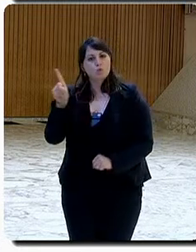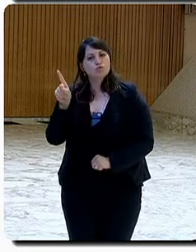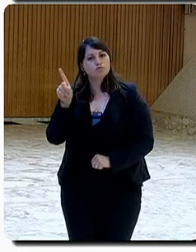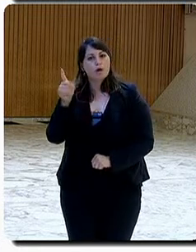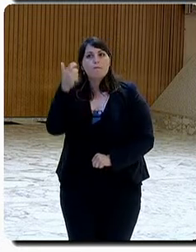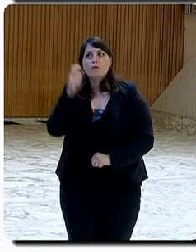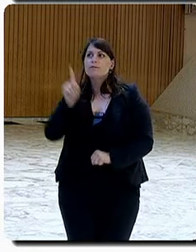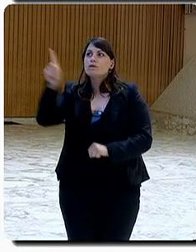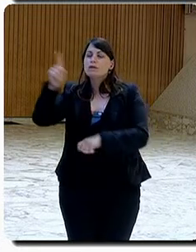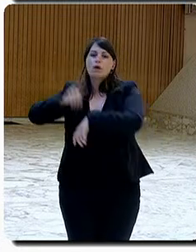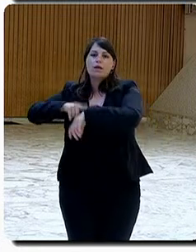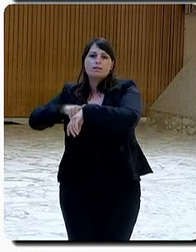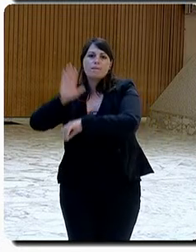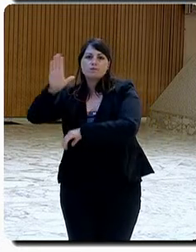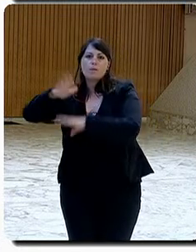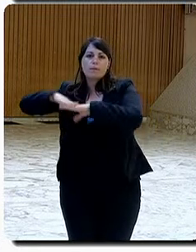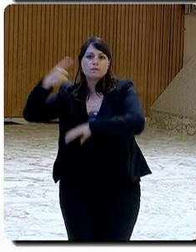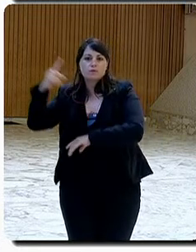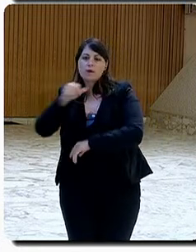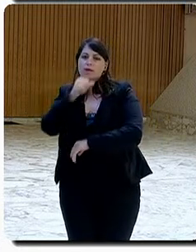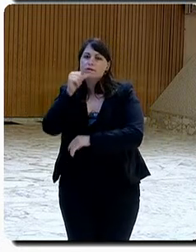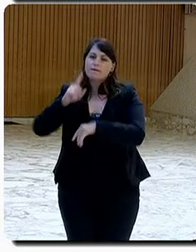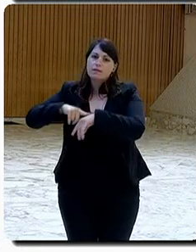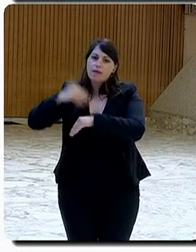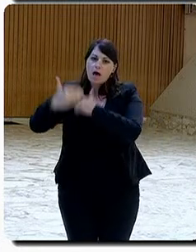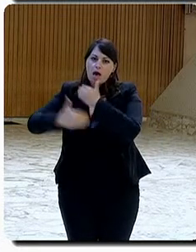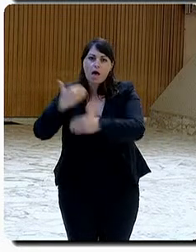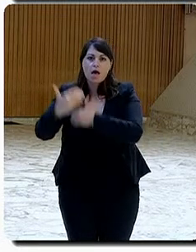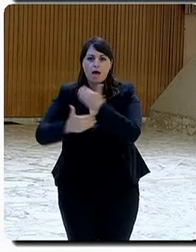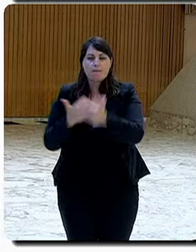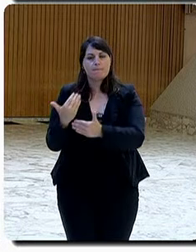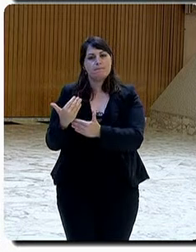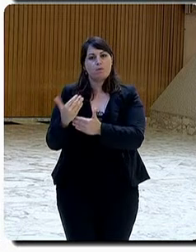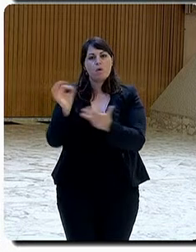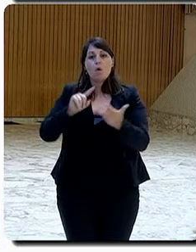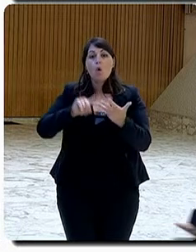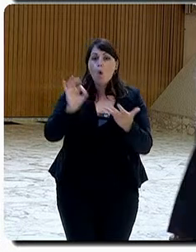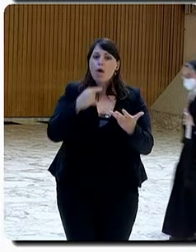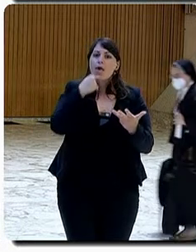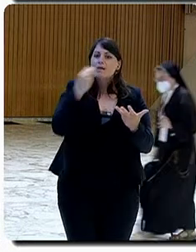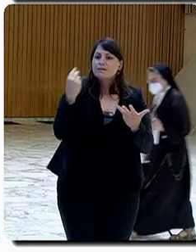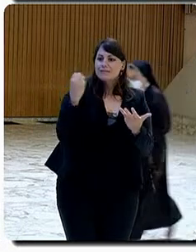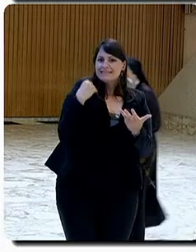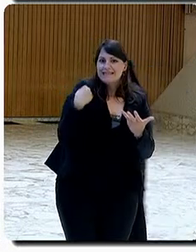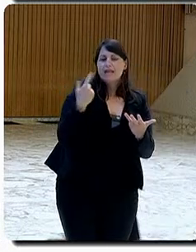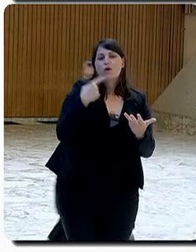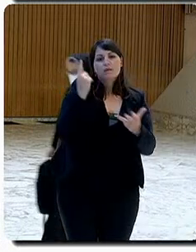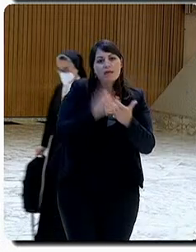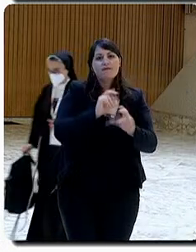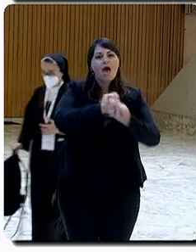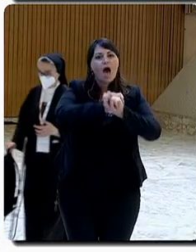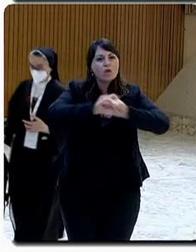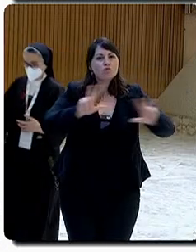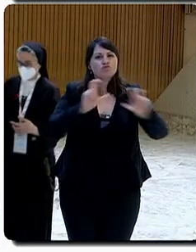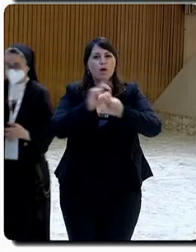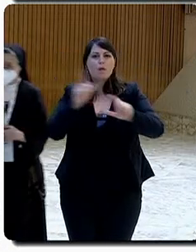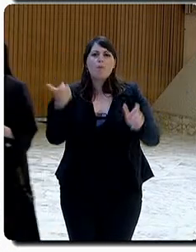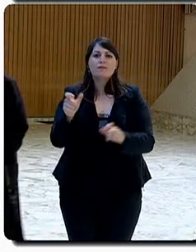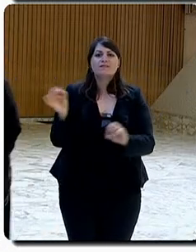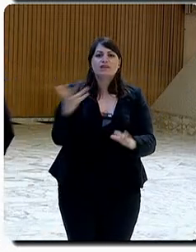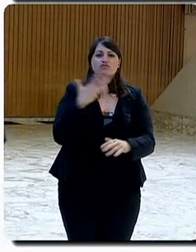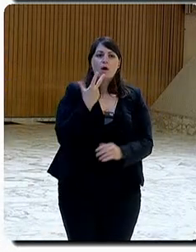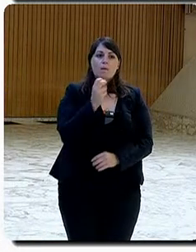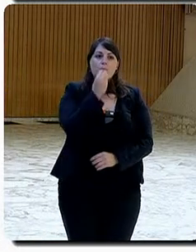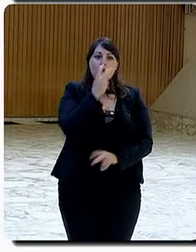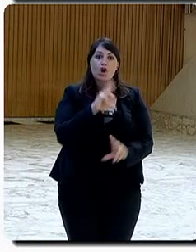us that when we hear good news, we can't keep it to ourselves. Even at the end of their lives, these two prophetic